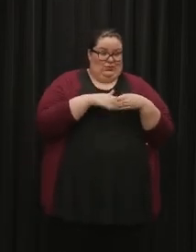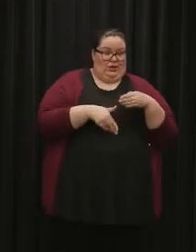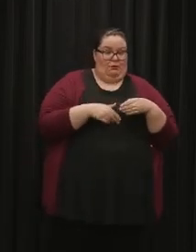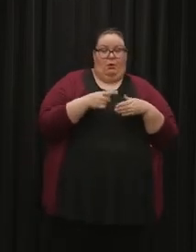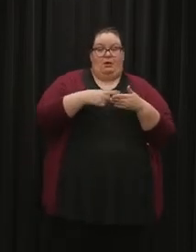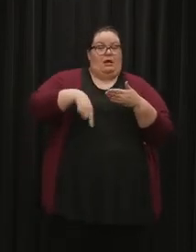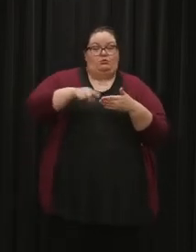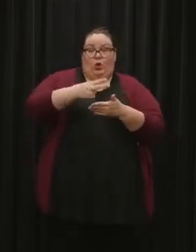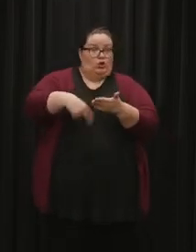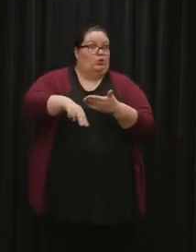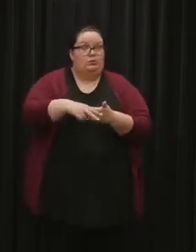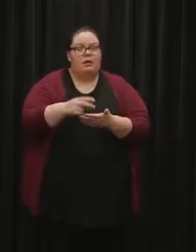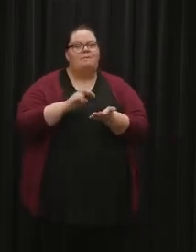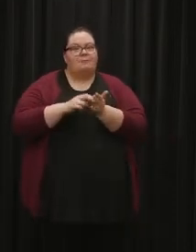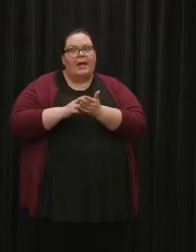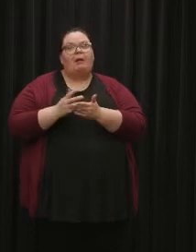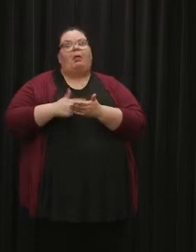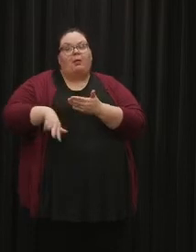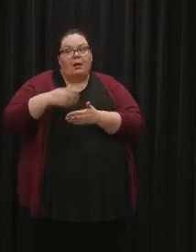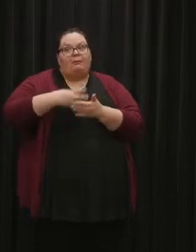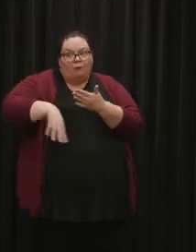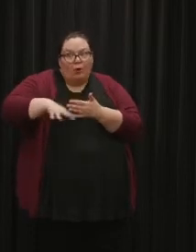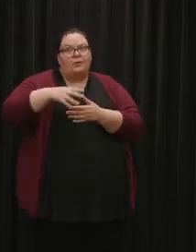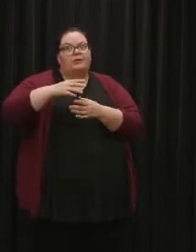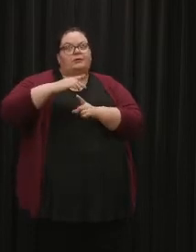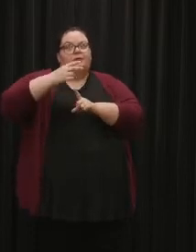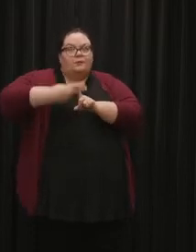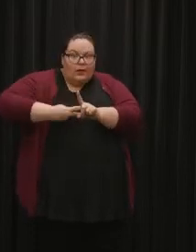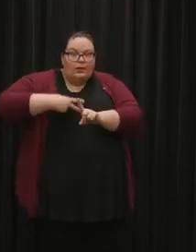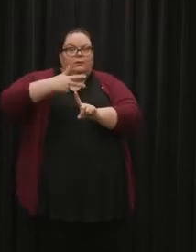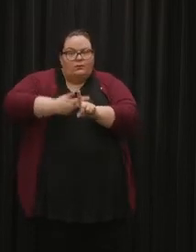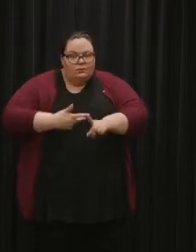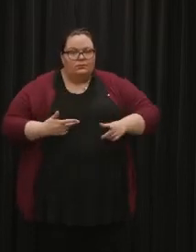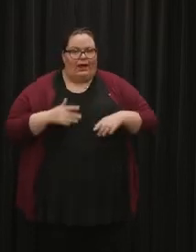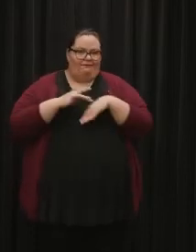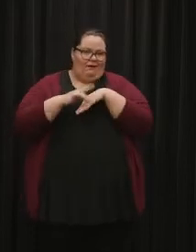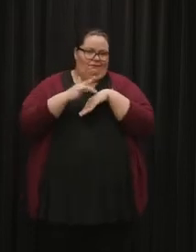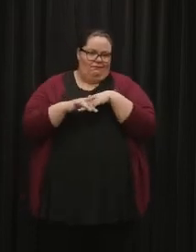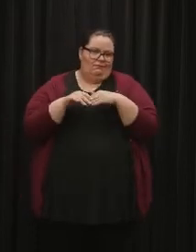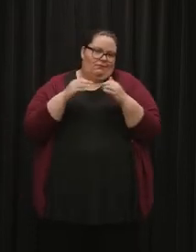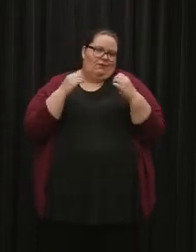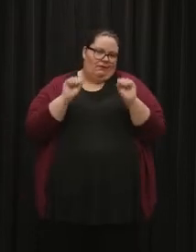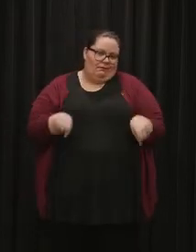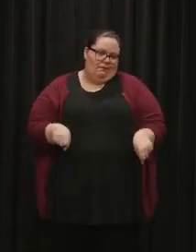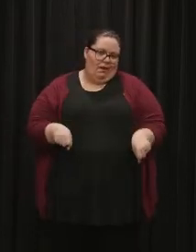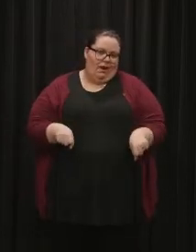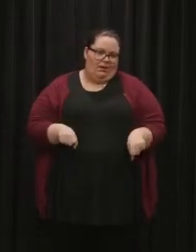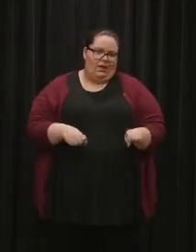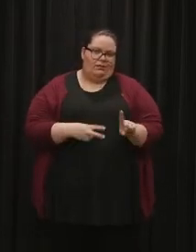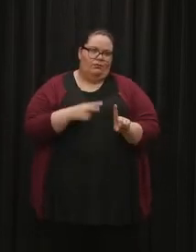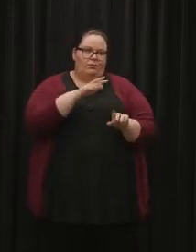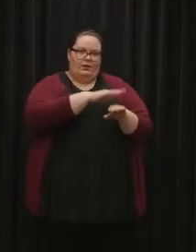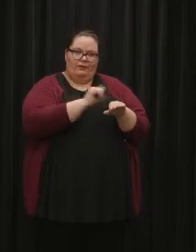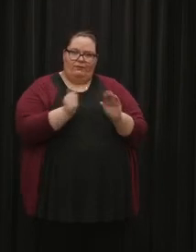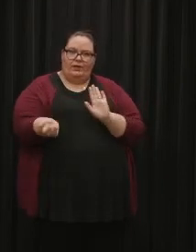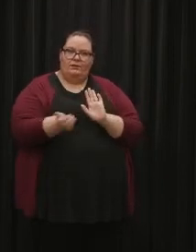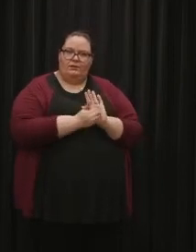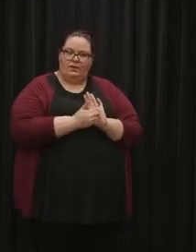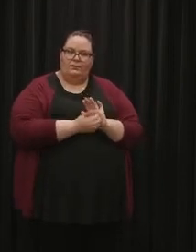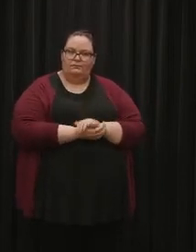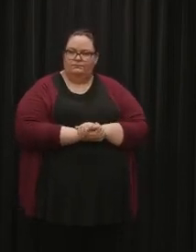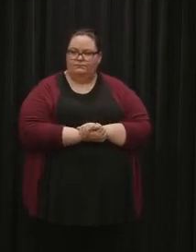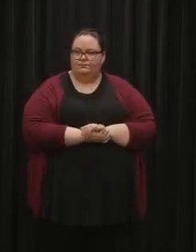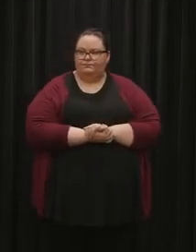or the one the week after that, sometime obviously in the next 3 months, they would have access to an opportunity where they weren't working to be able to get that